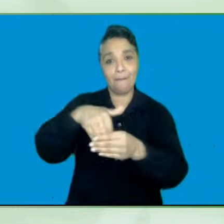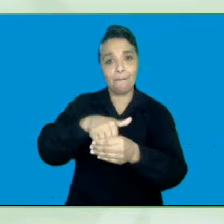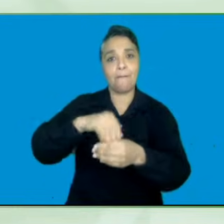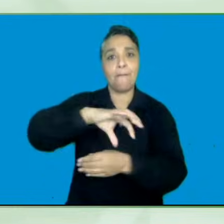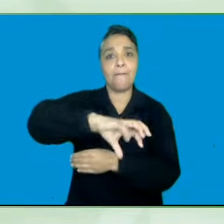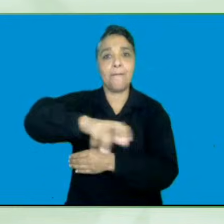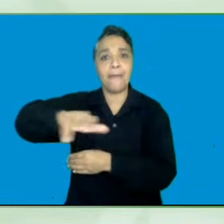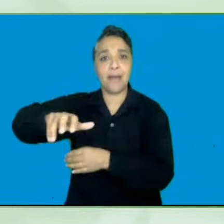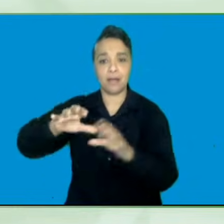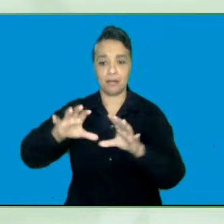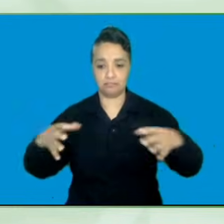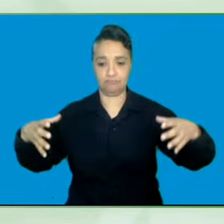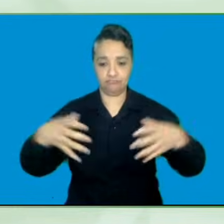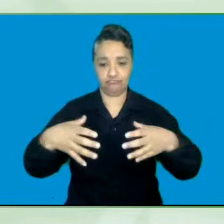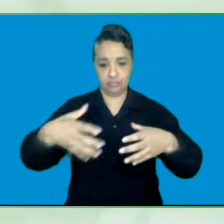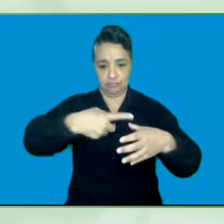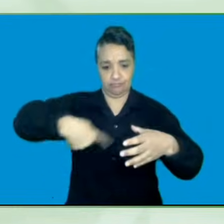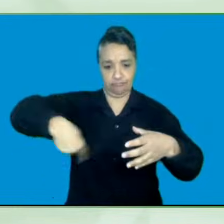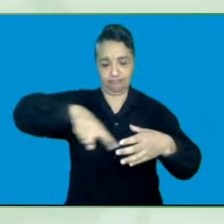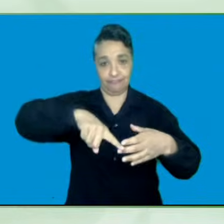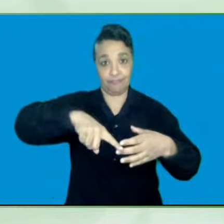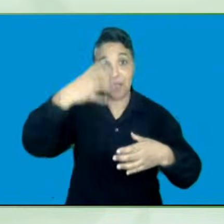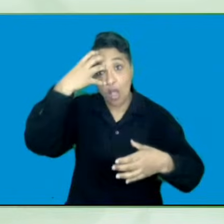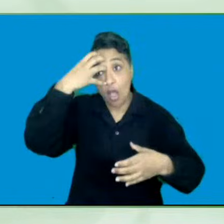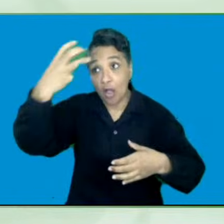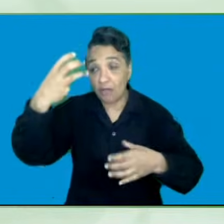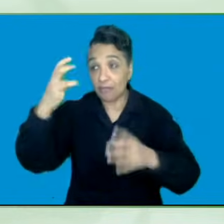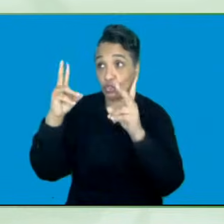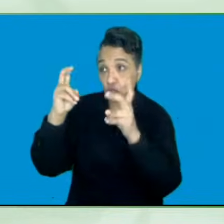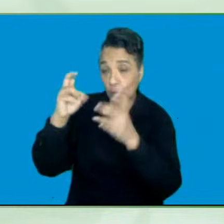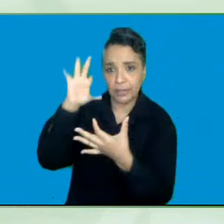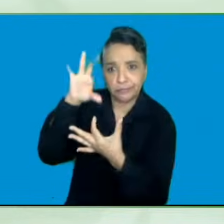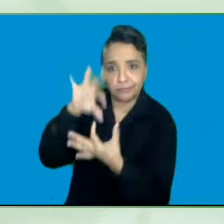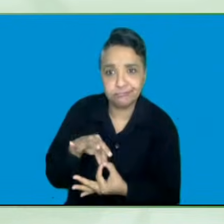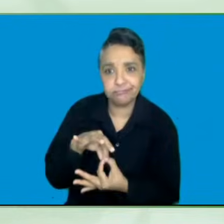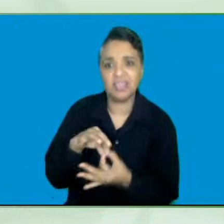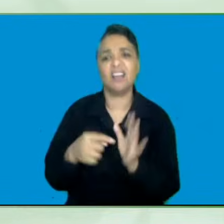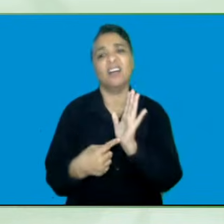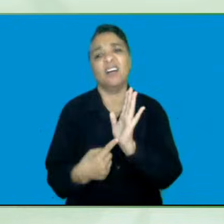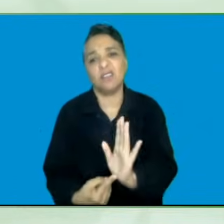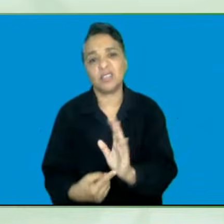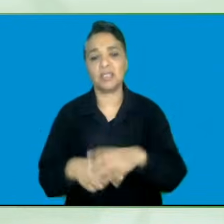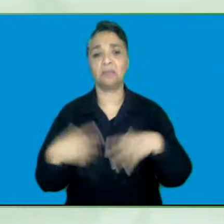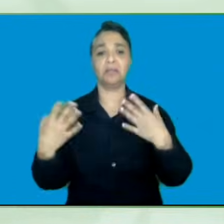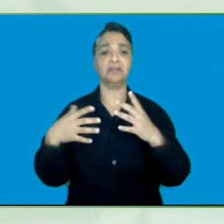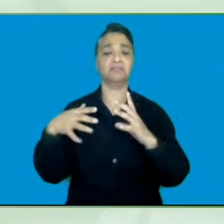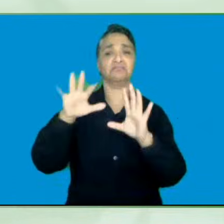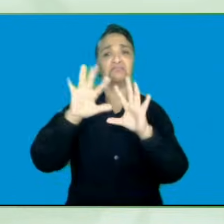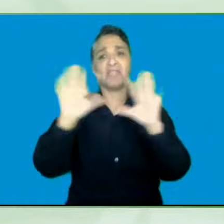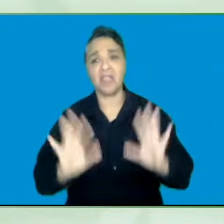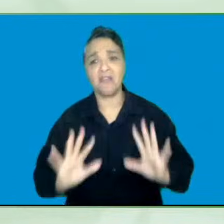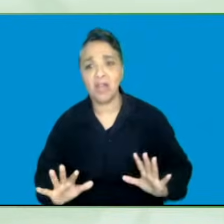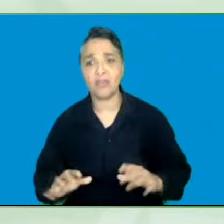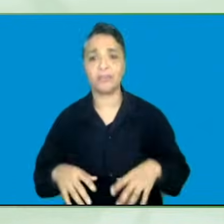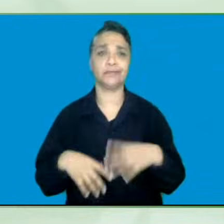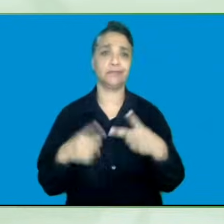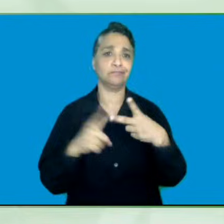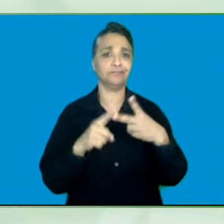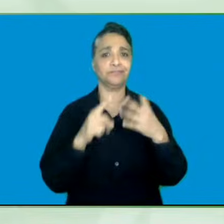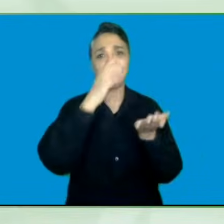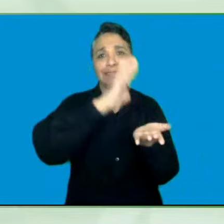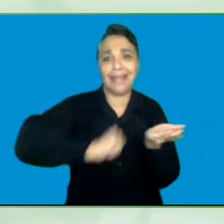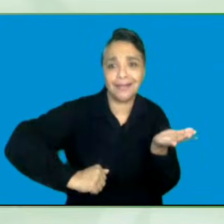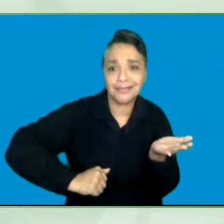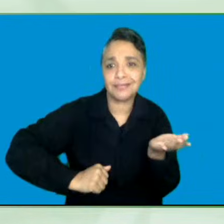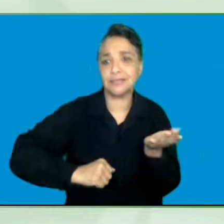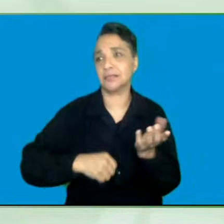essentially any topic that a government would work on. So topics as diverse as the environment, tax, employment.